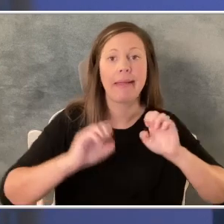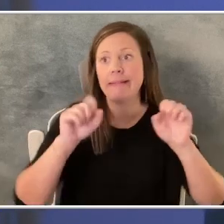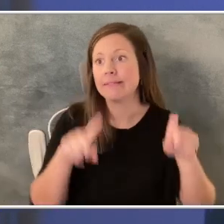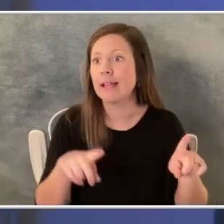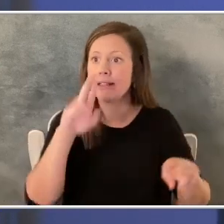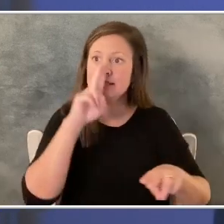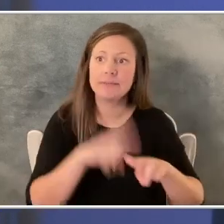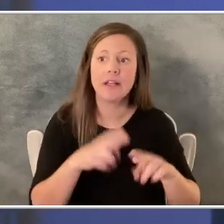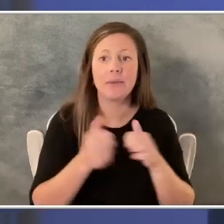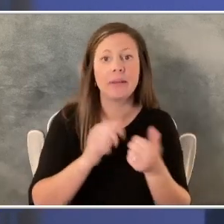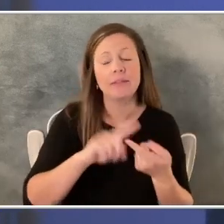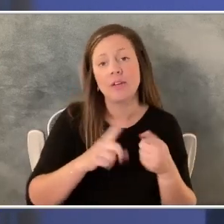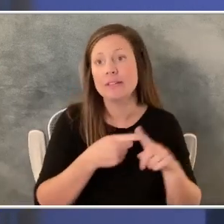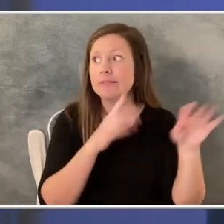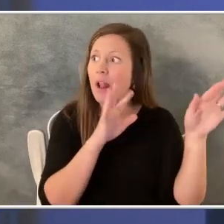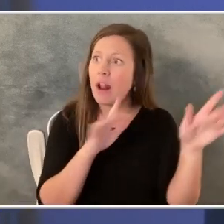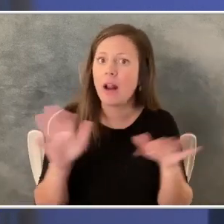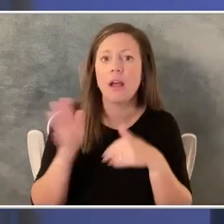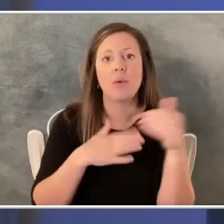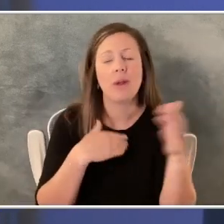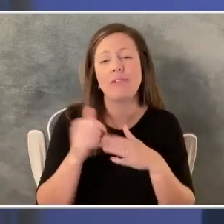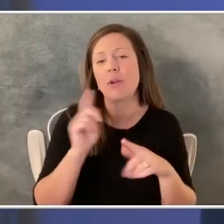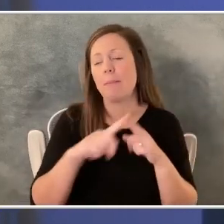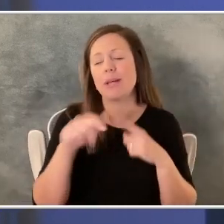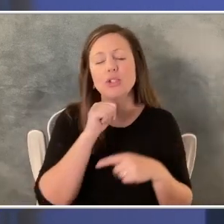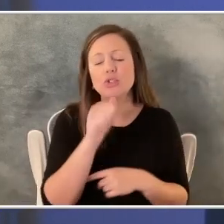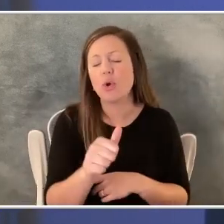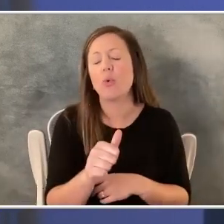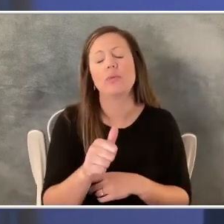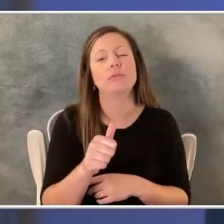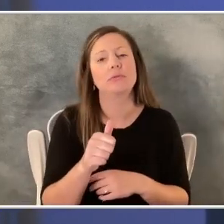but don't make it a lifelong